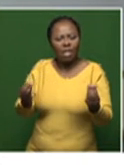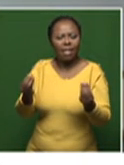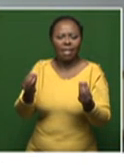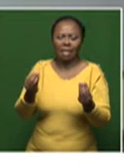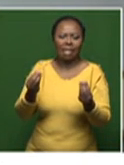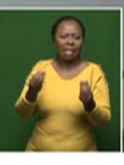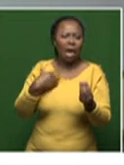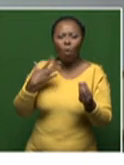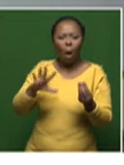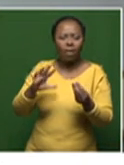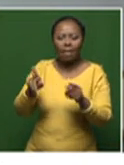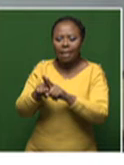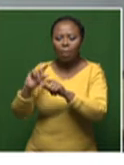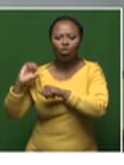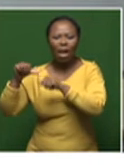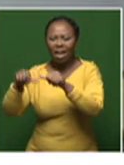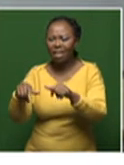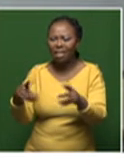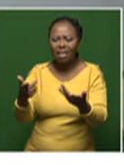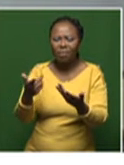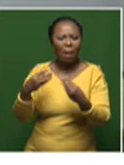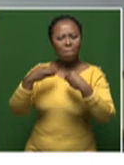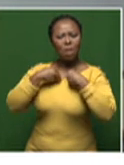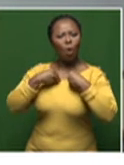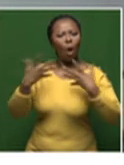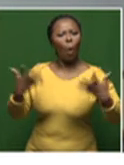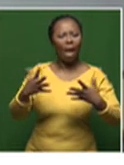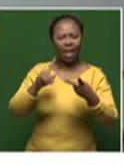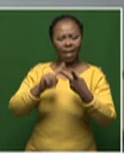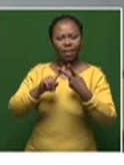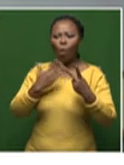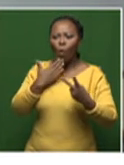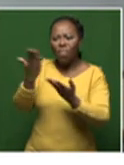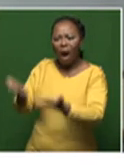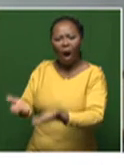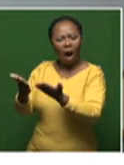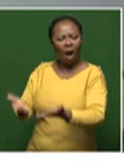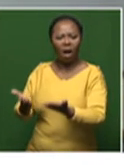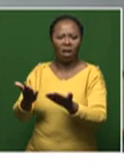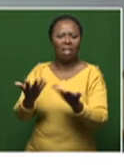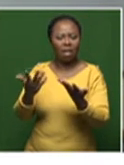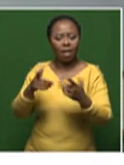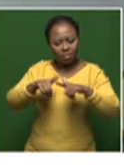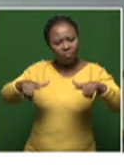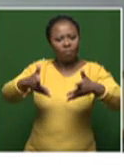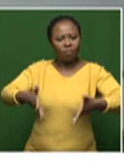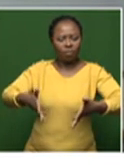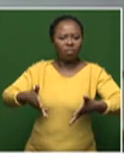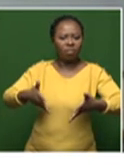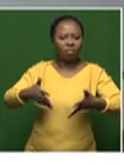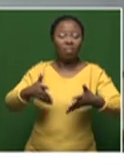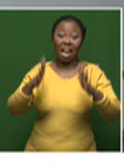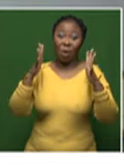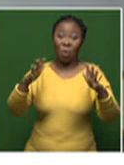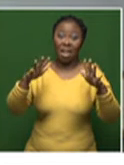the same generation to have no sense of belonging or sense of who they are in this landscape. And Cape Town being